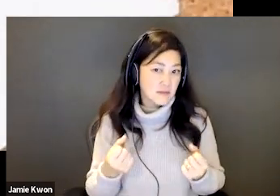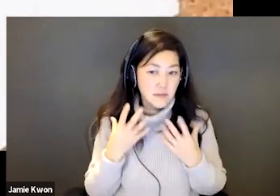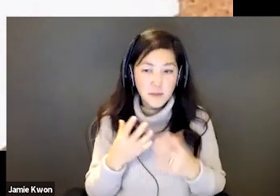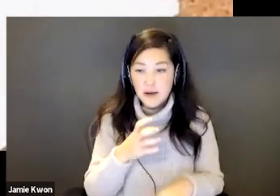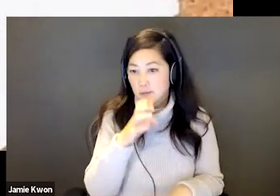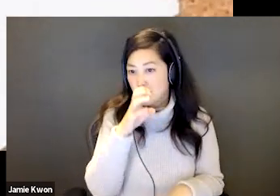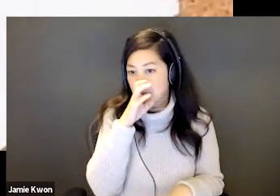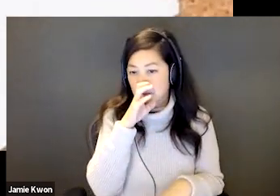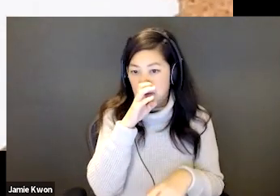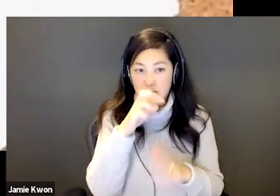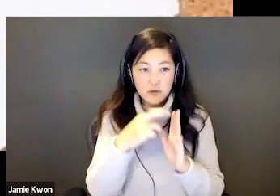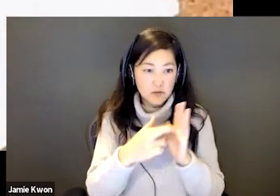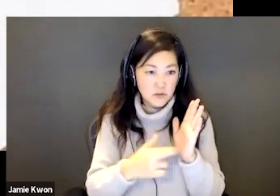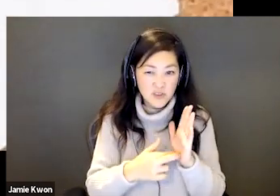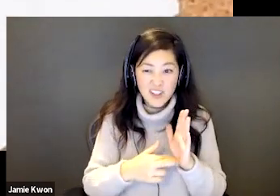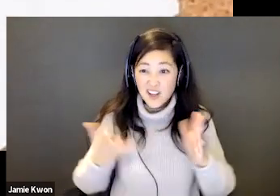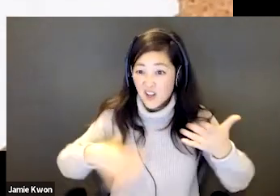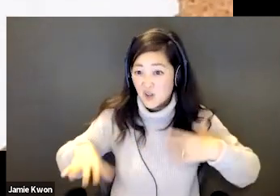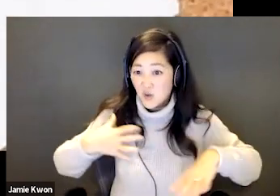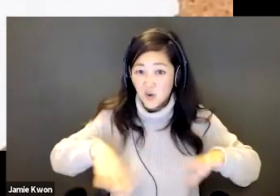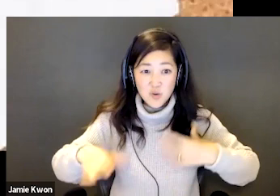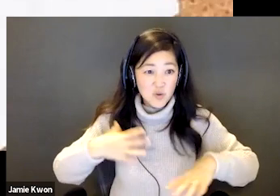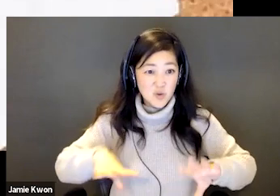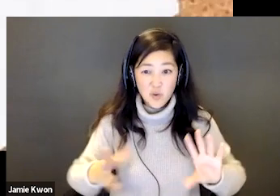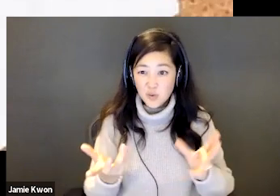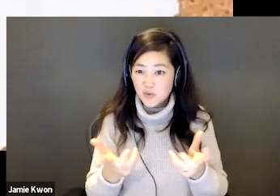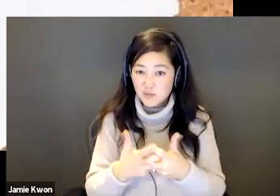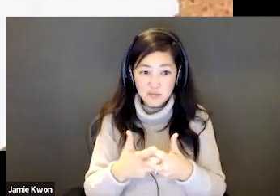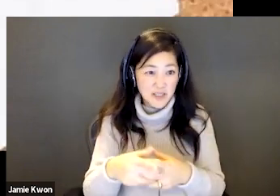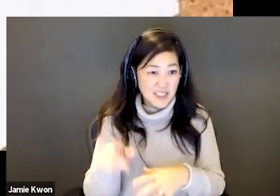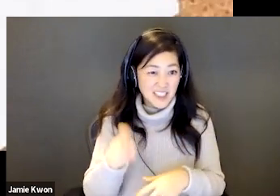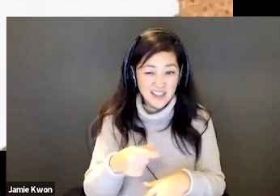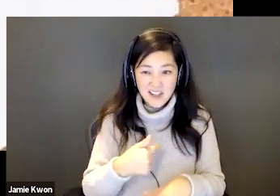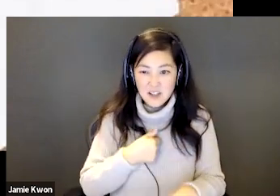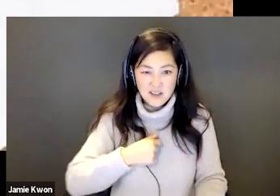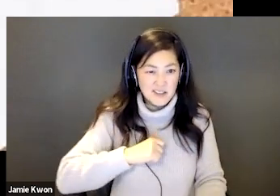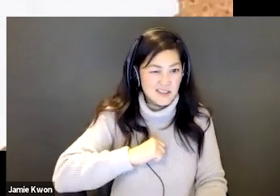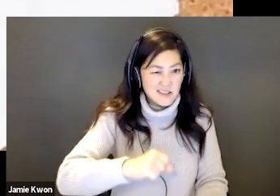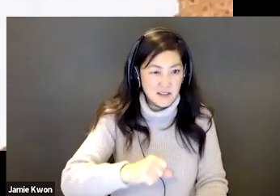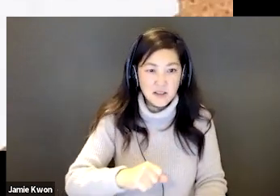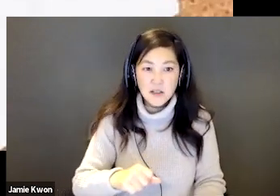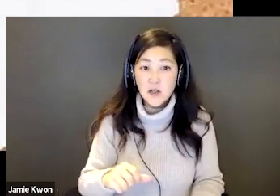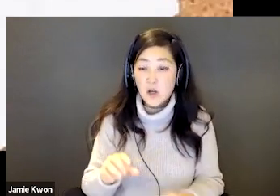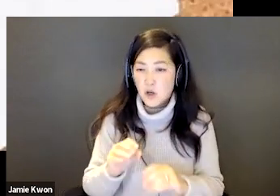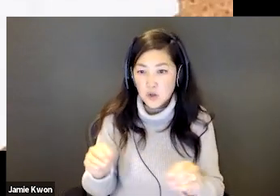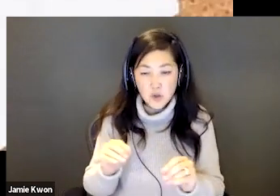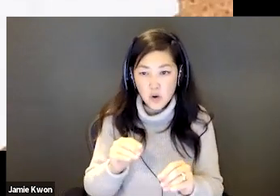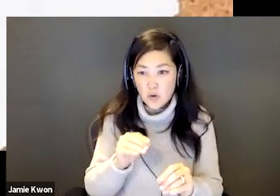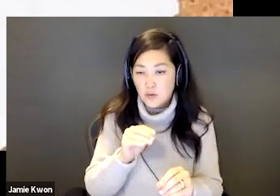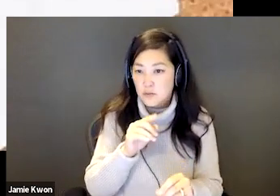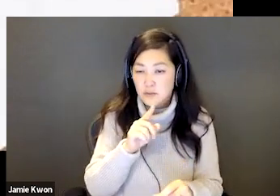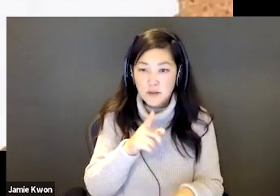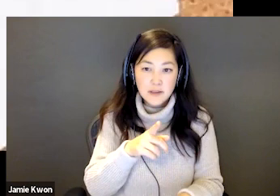rules. A dress code that my senses and identity rebelled against, no guarantee of